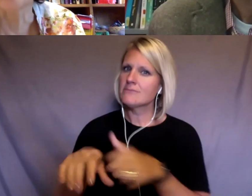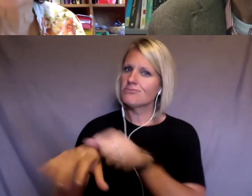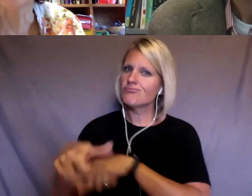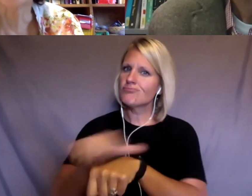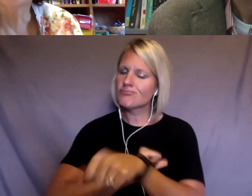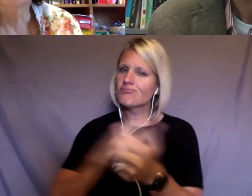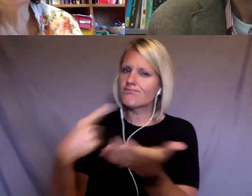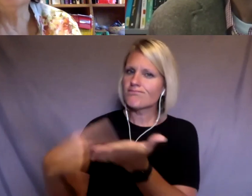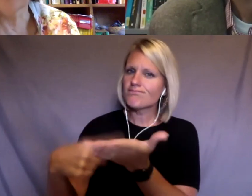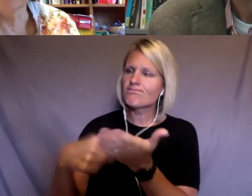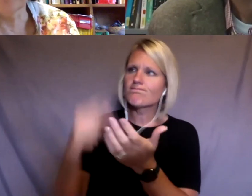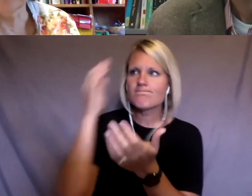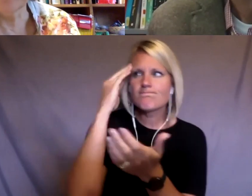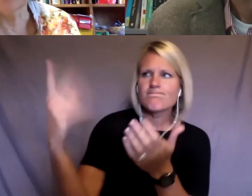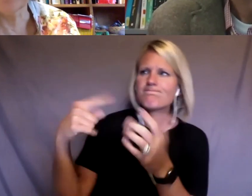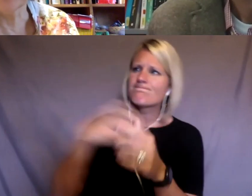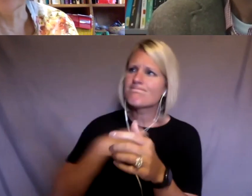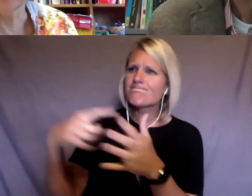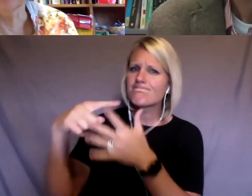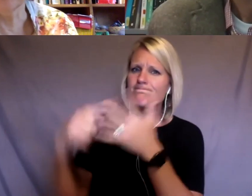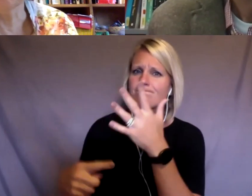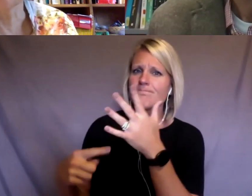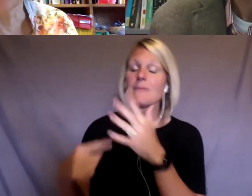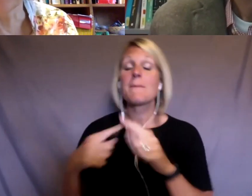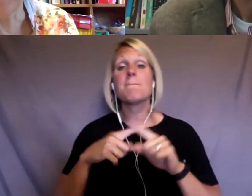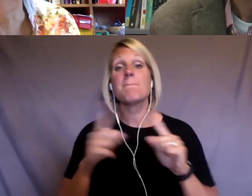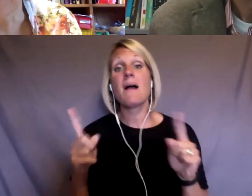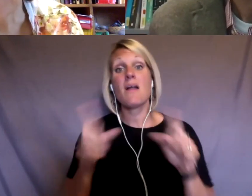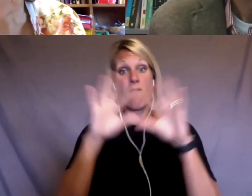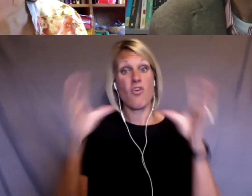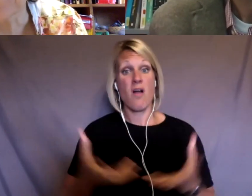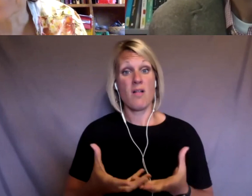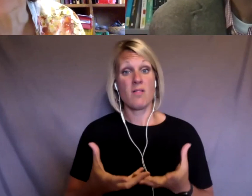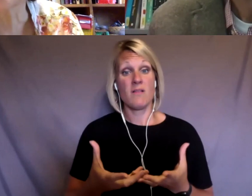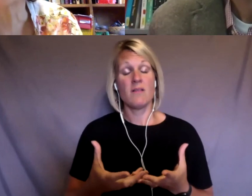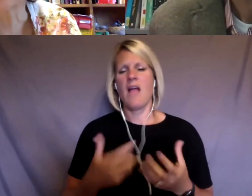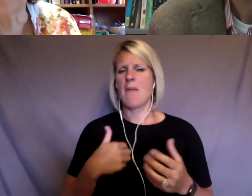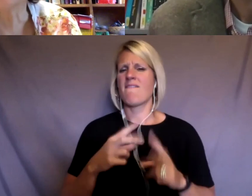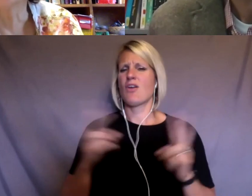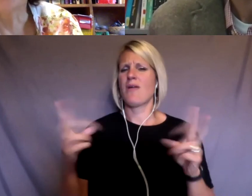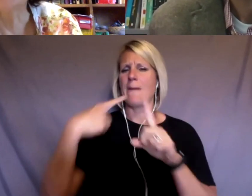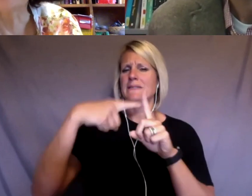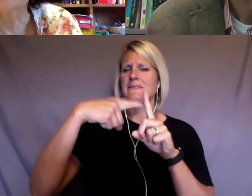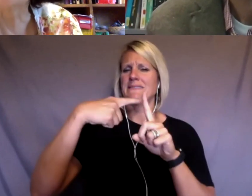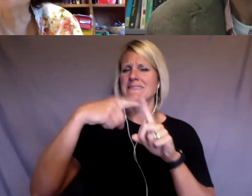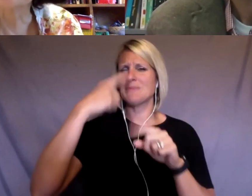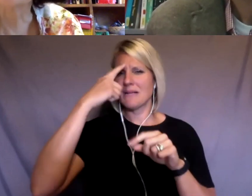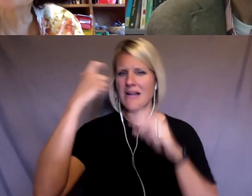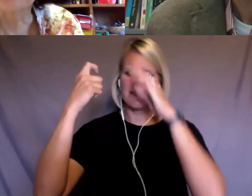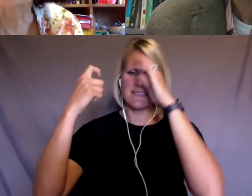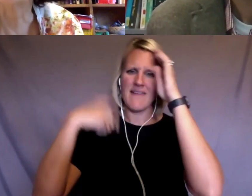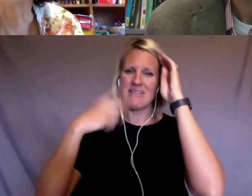aware of that. But overall, I think I'm optimistic because I've seen a number of